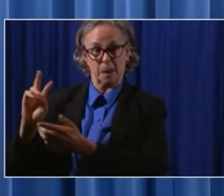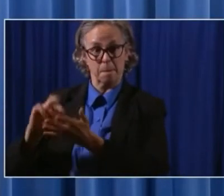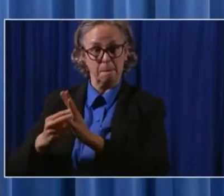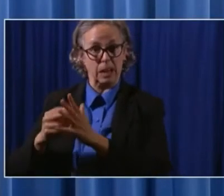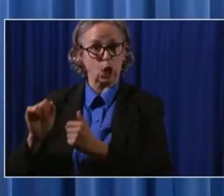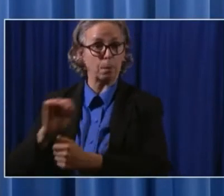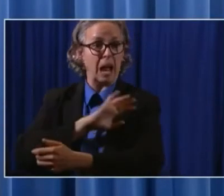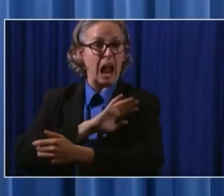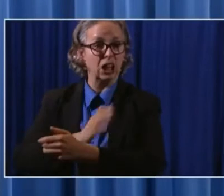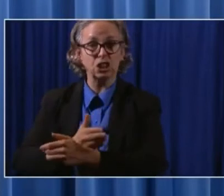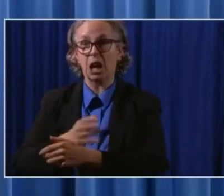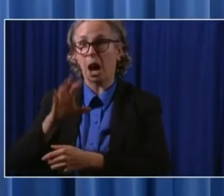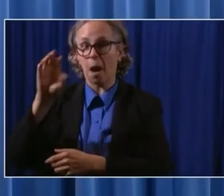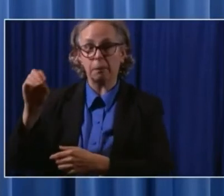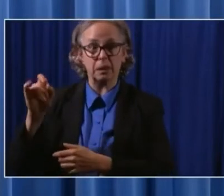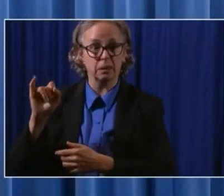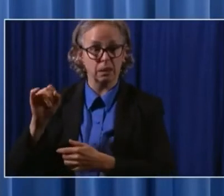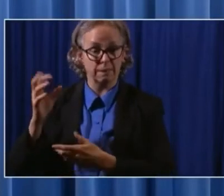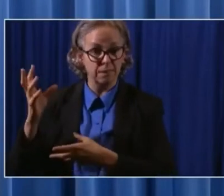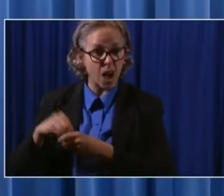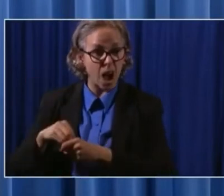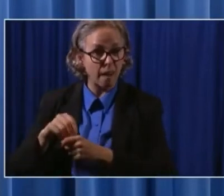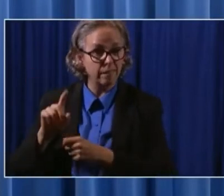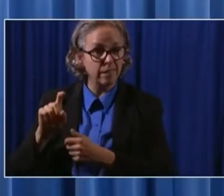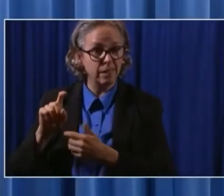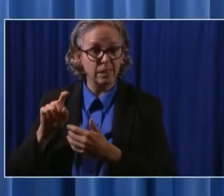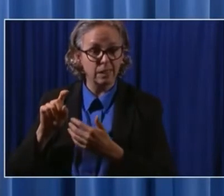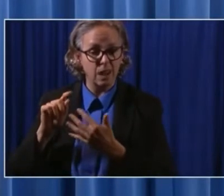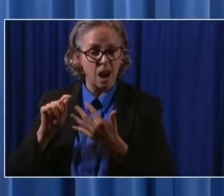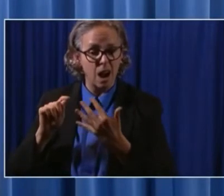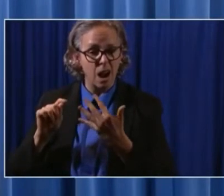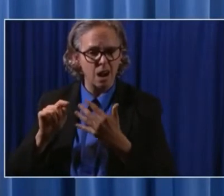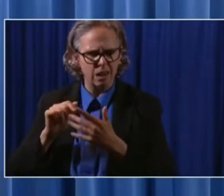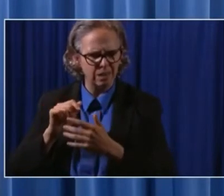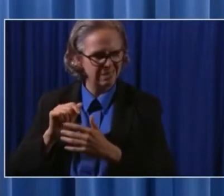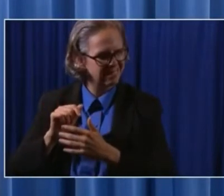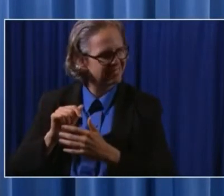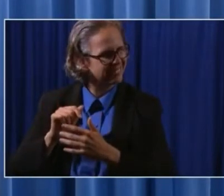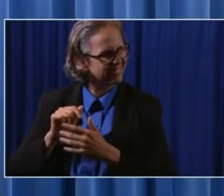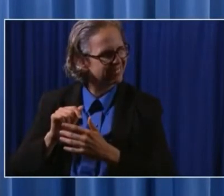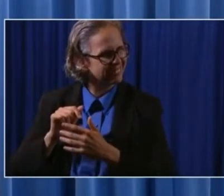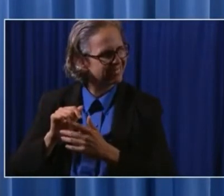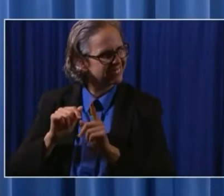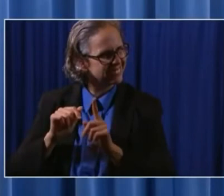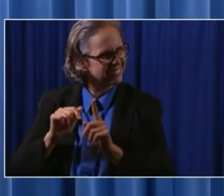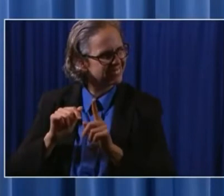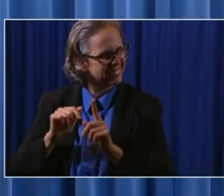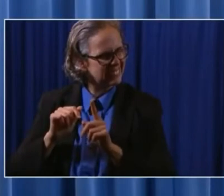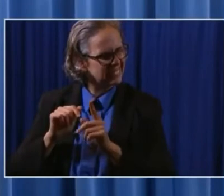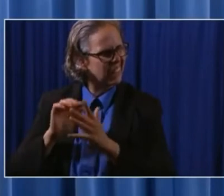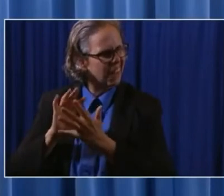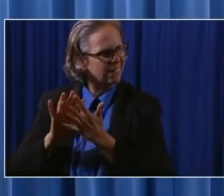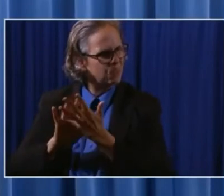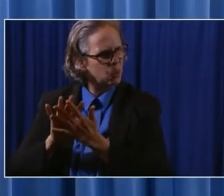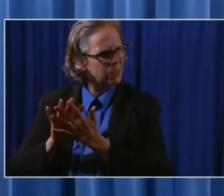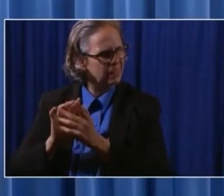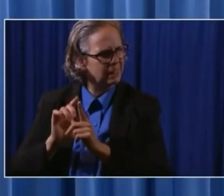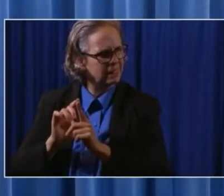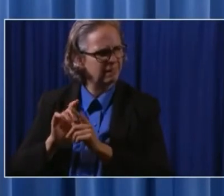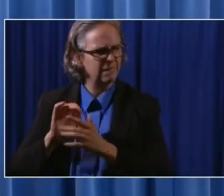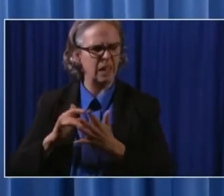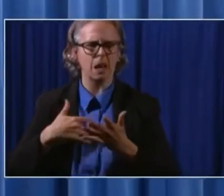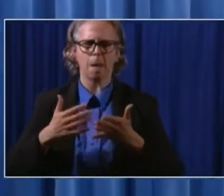behind this as far as money. But letting the public know exactly who's paying for what, it seems to me to be a smart thing to do.